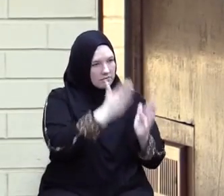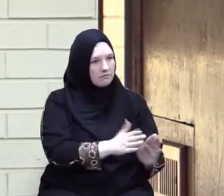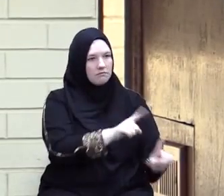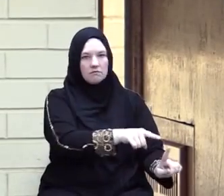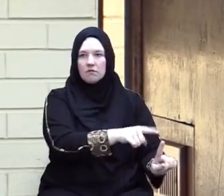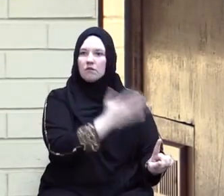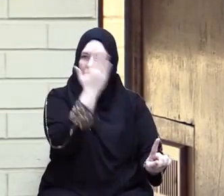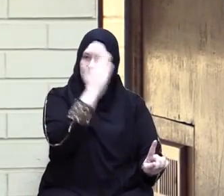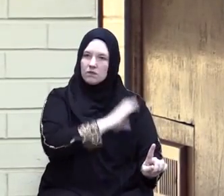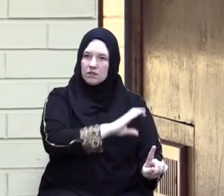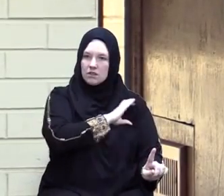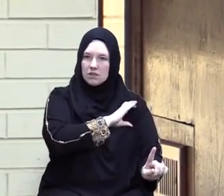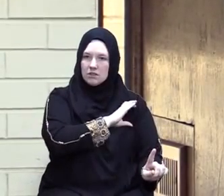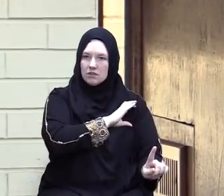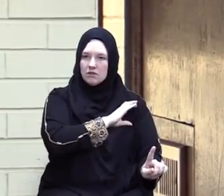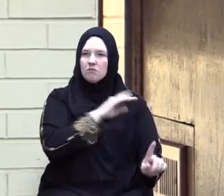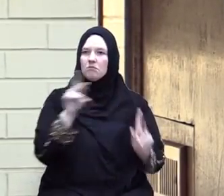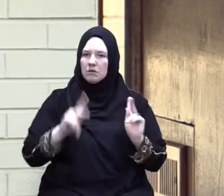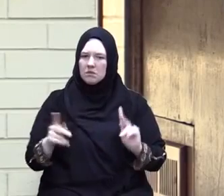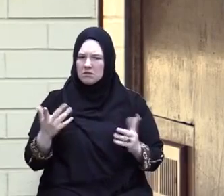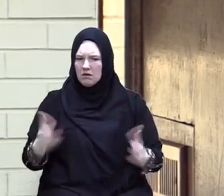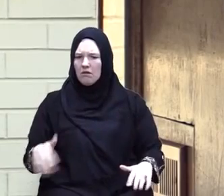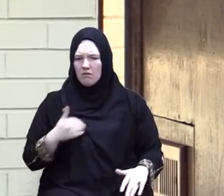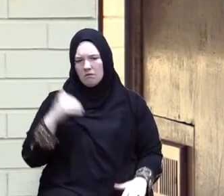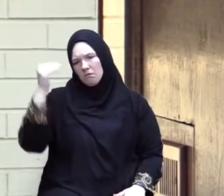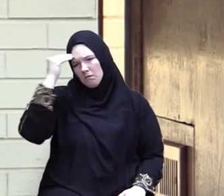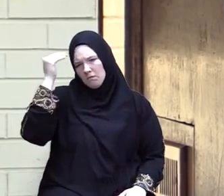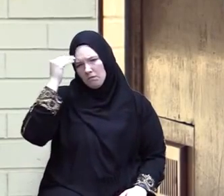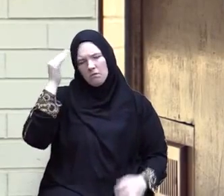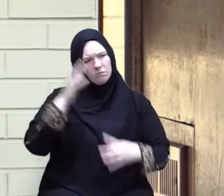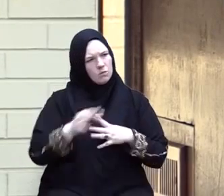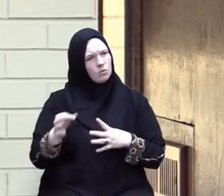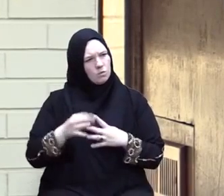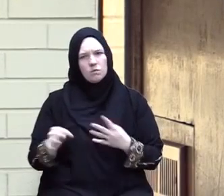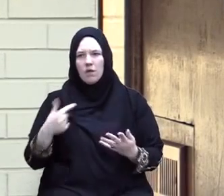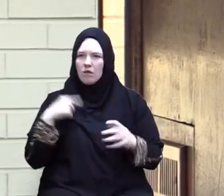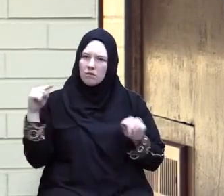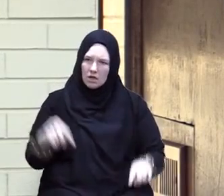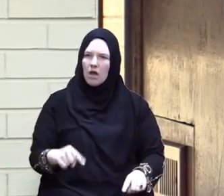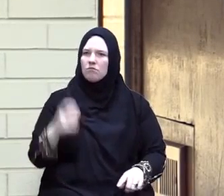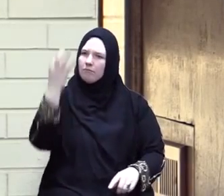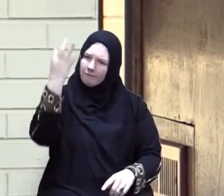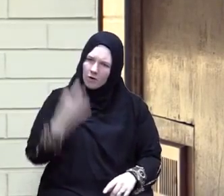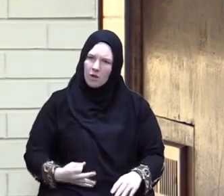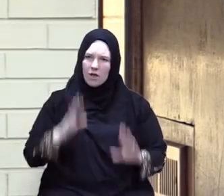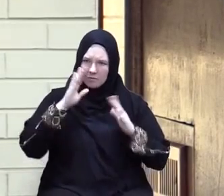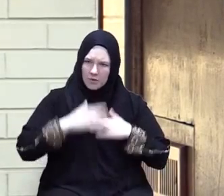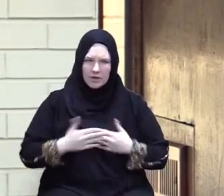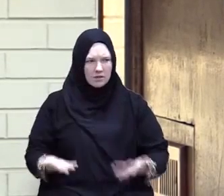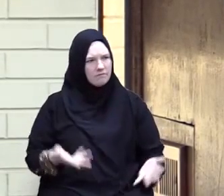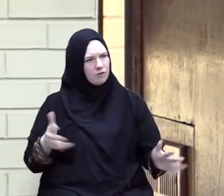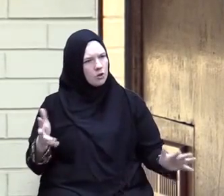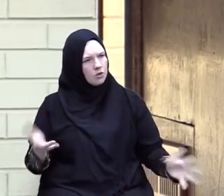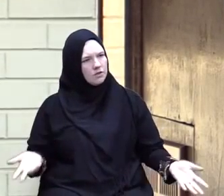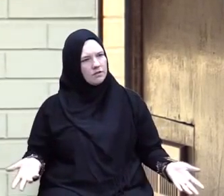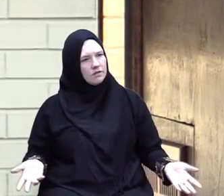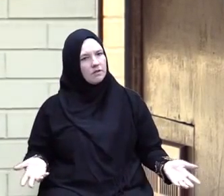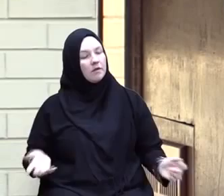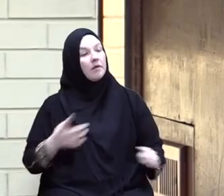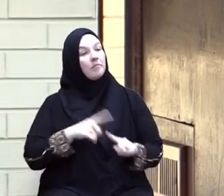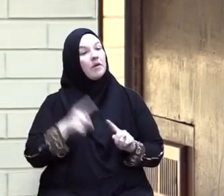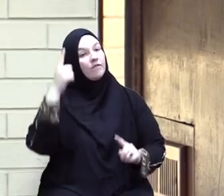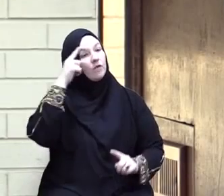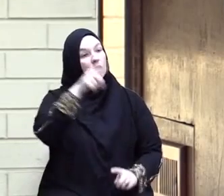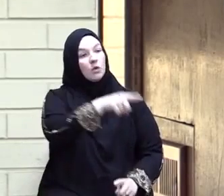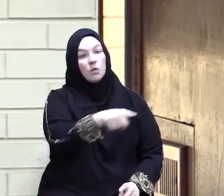on Friday. So I know my choice. Yeah, fine. If you reach that degree of certainty, then it